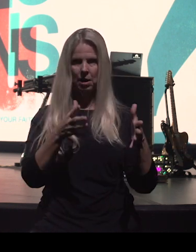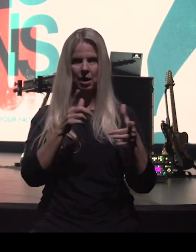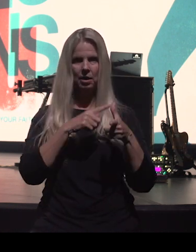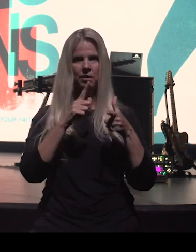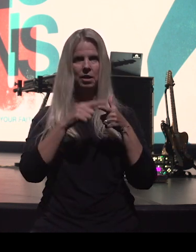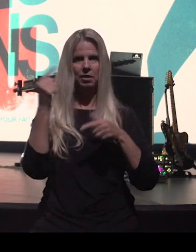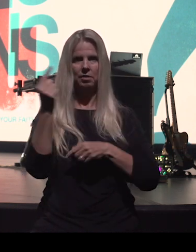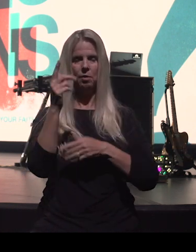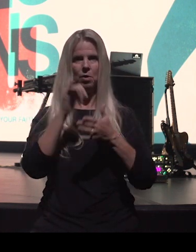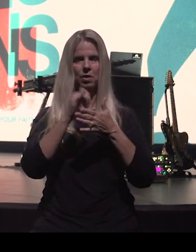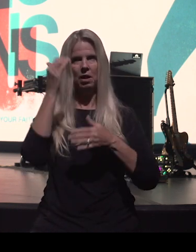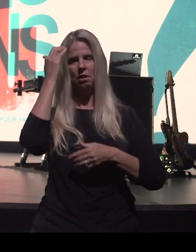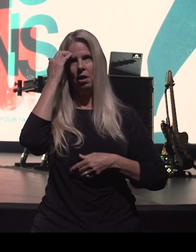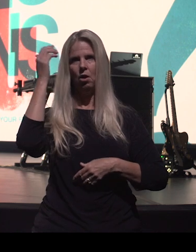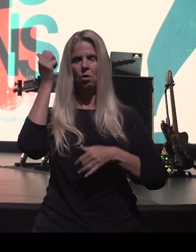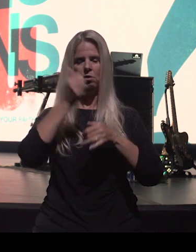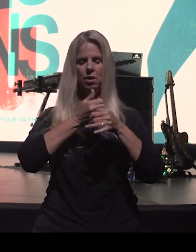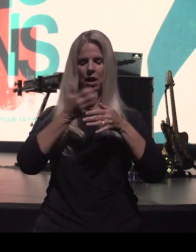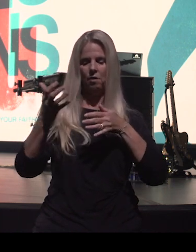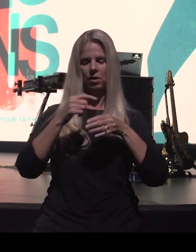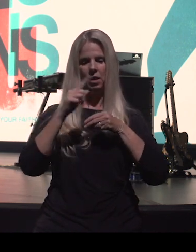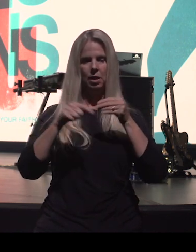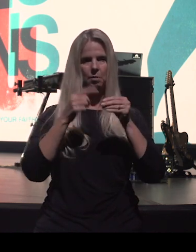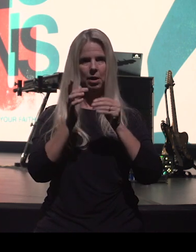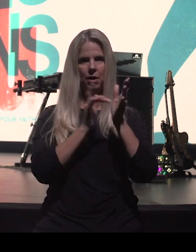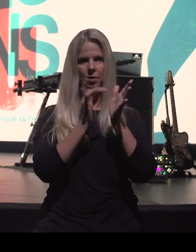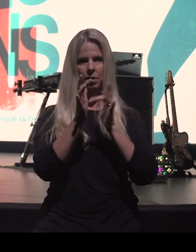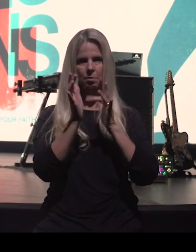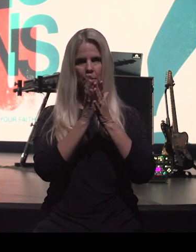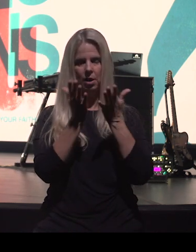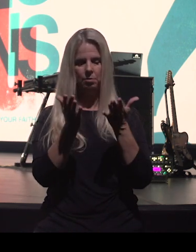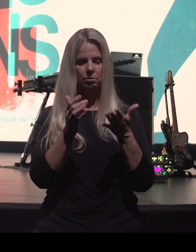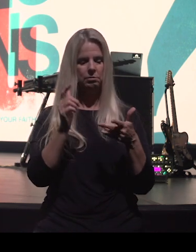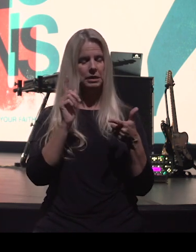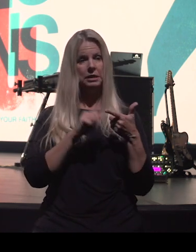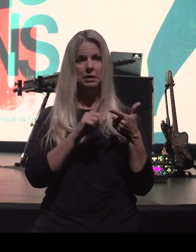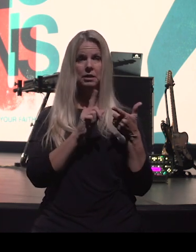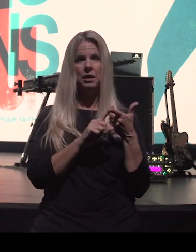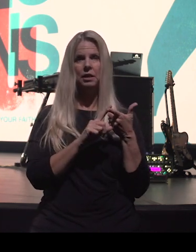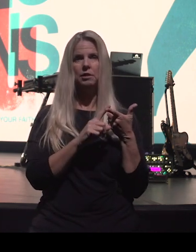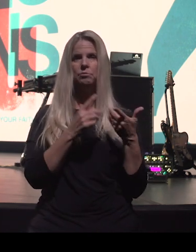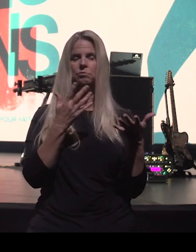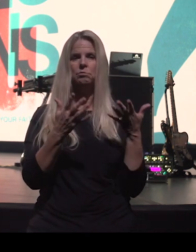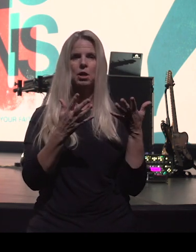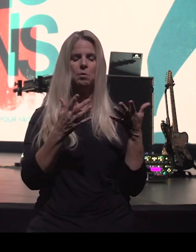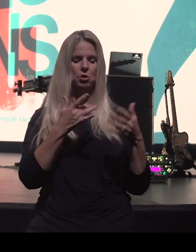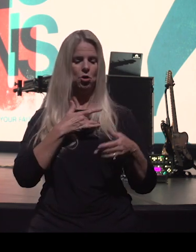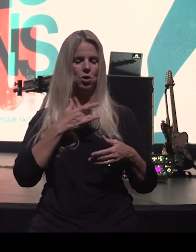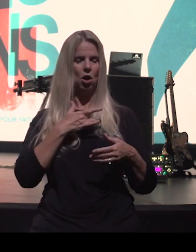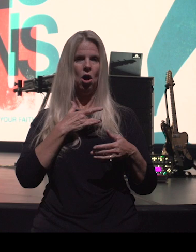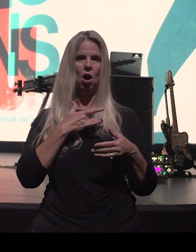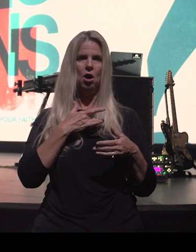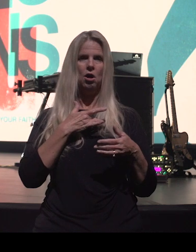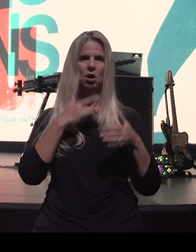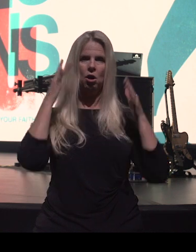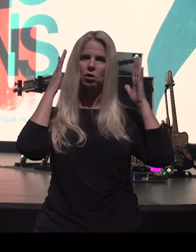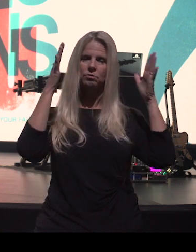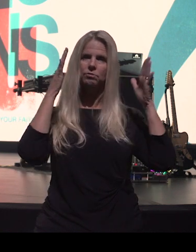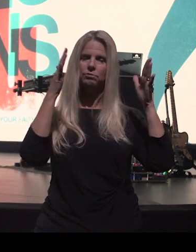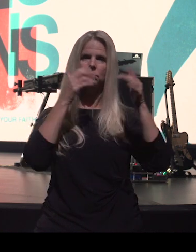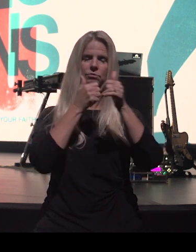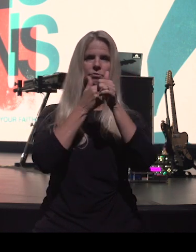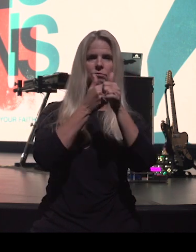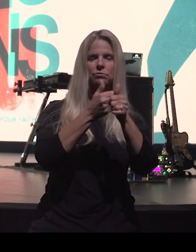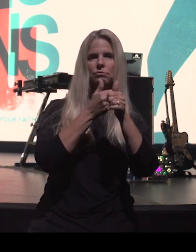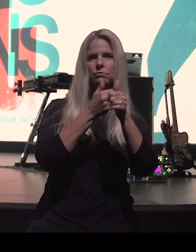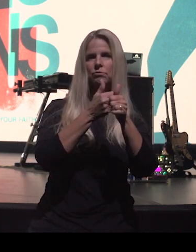Got to live it out. Live it out. How about this? Let's say you're the heart-focused person. You know you just kind of follow your heart, and you make decisions based on gut feeling all the time.